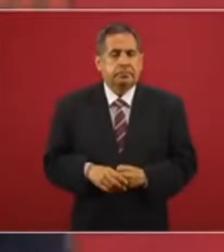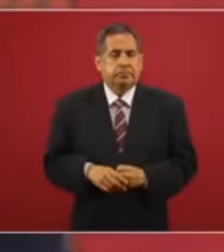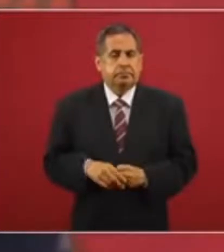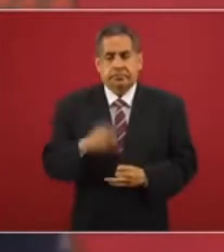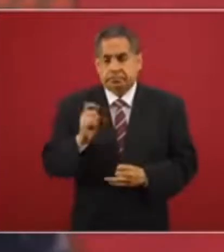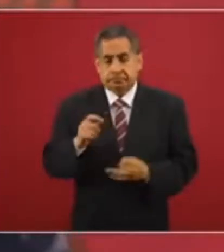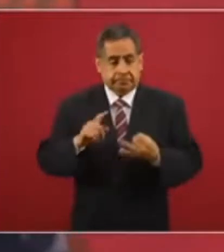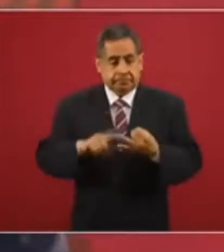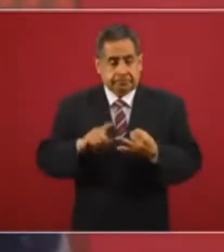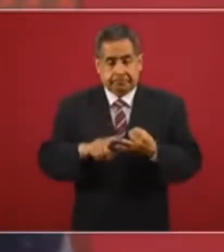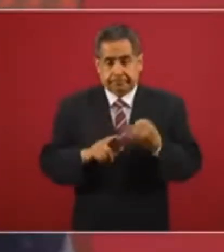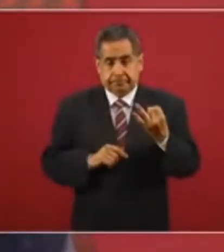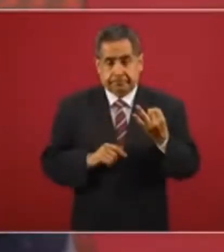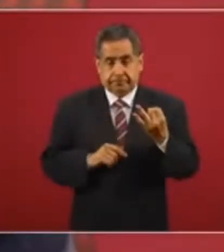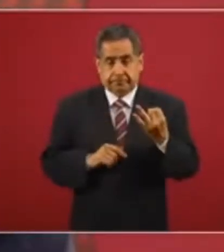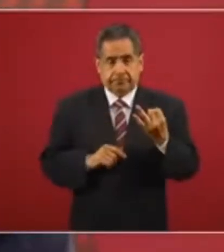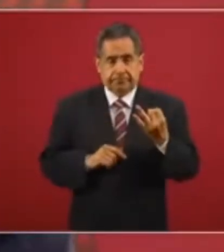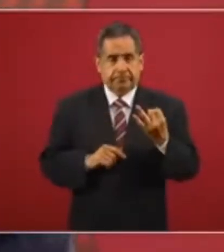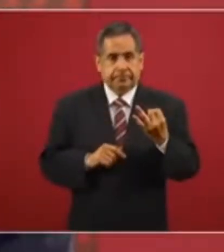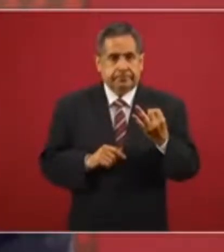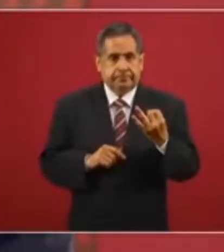que